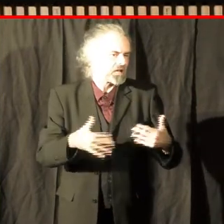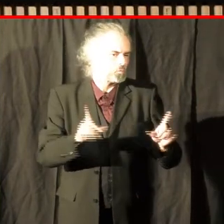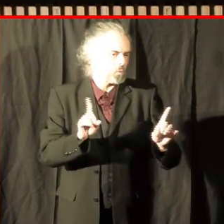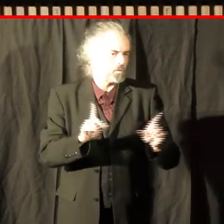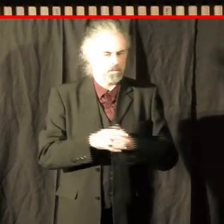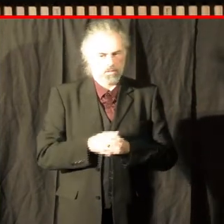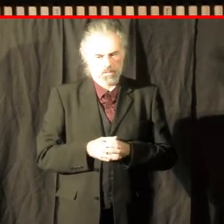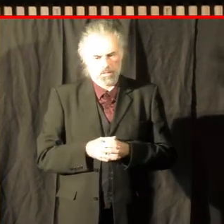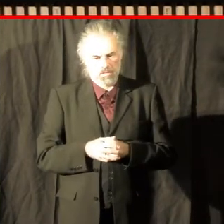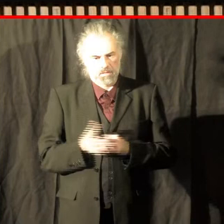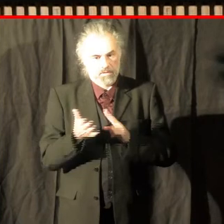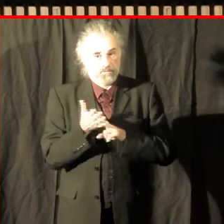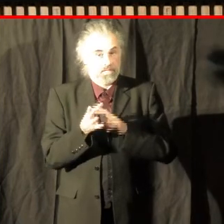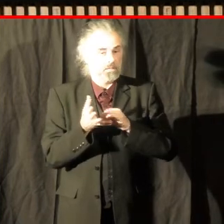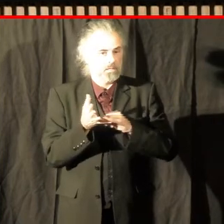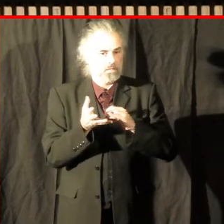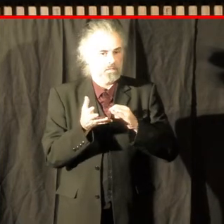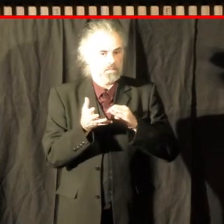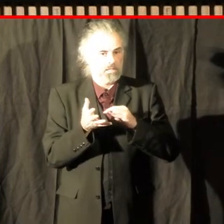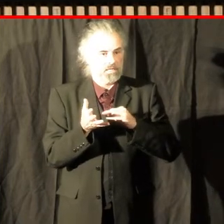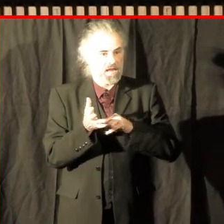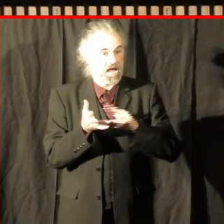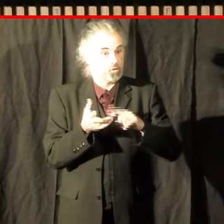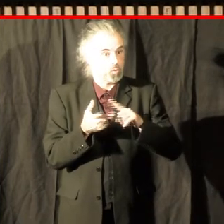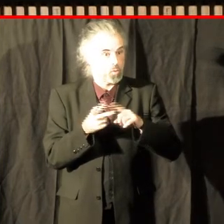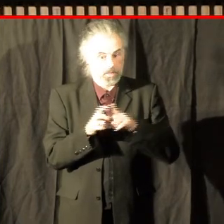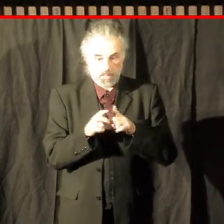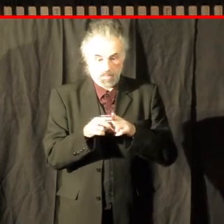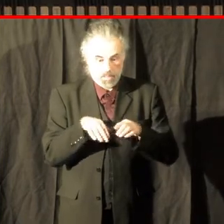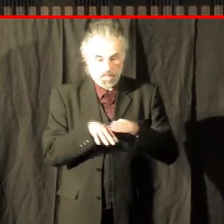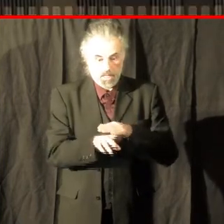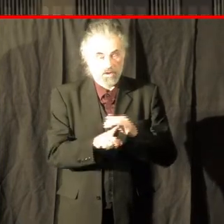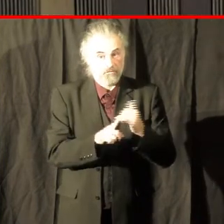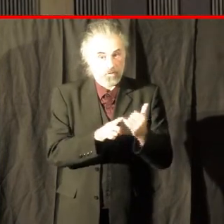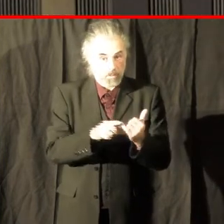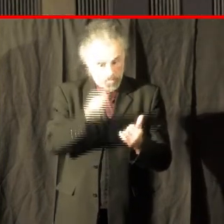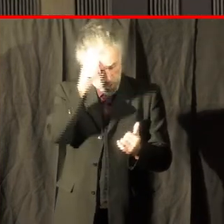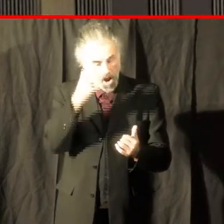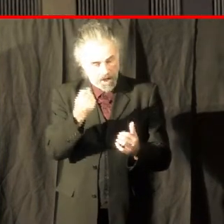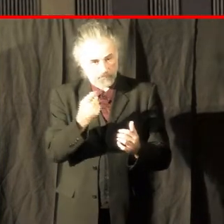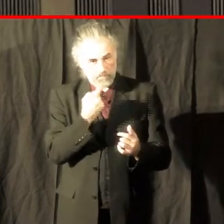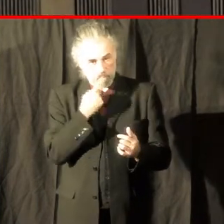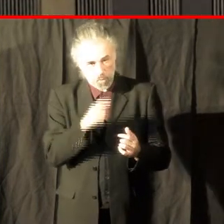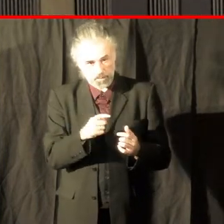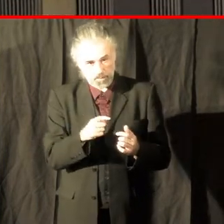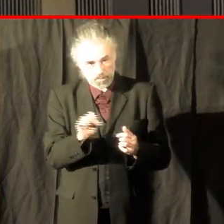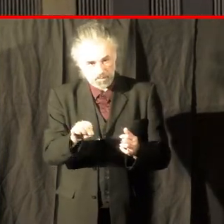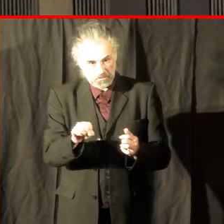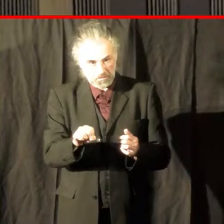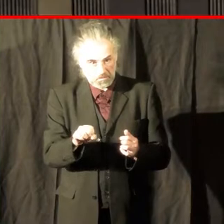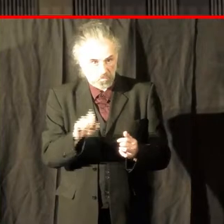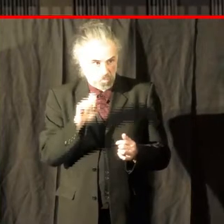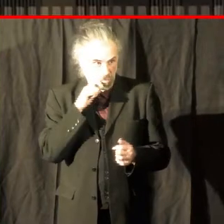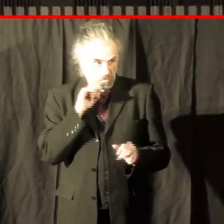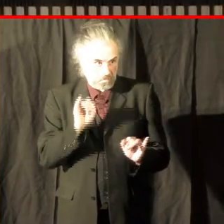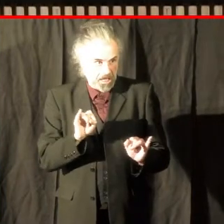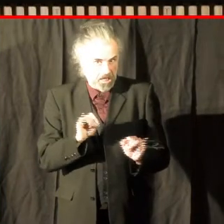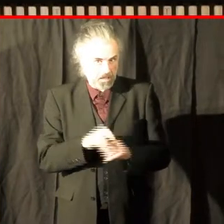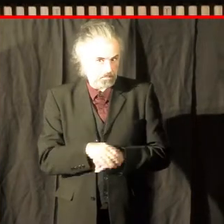are nastoids in the environment, nastoids are known toxins, right? That's going to be bad?